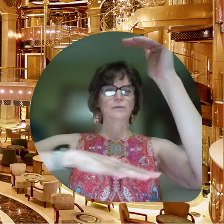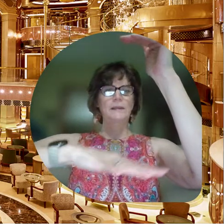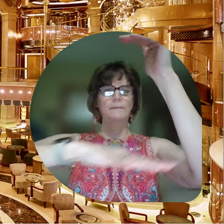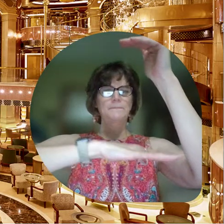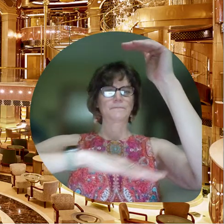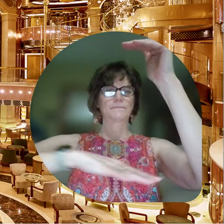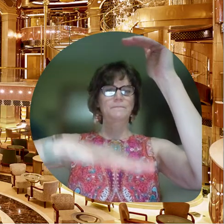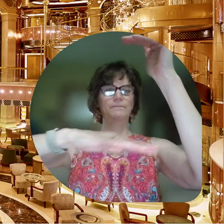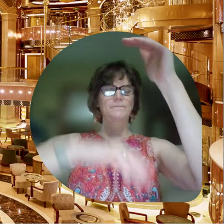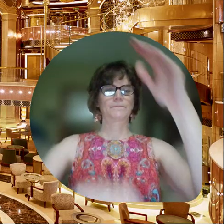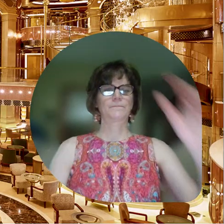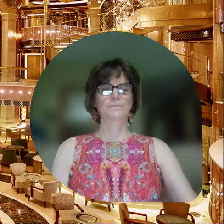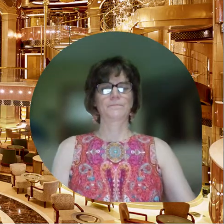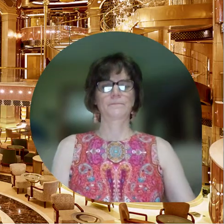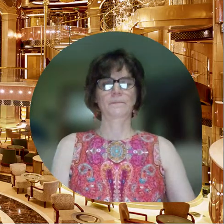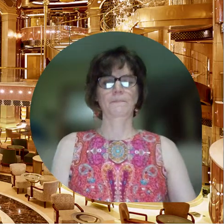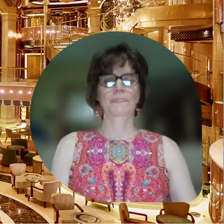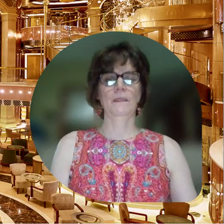Atrium.